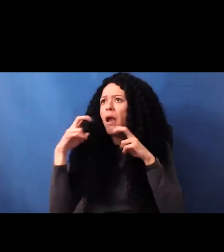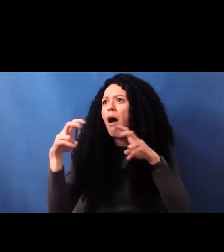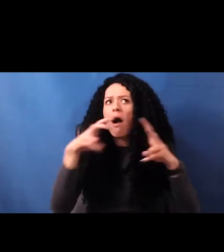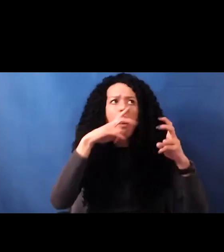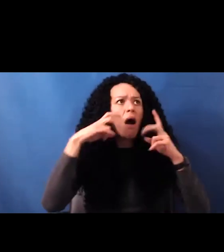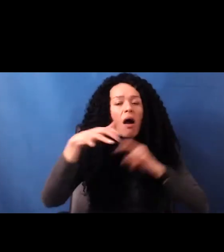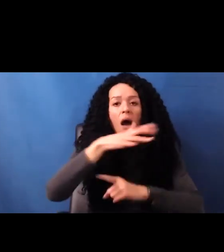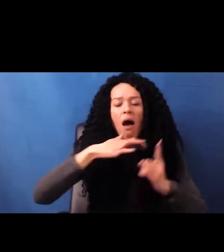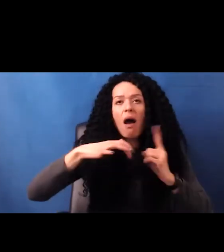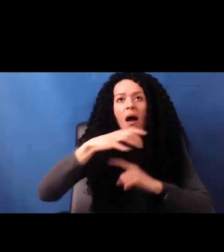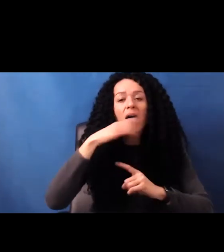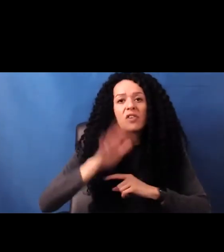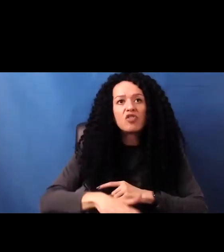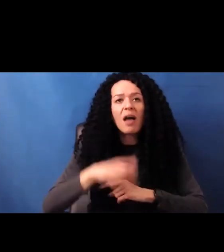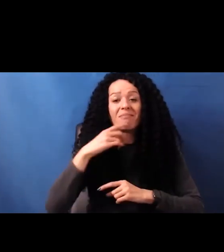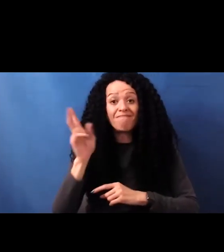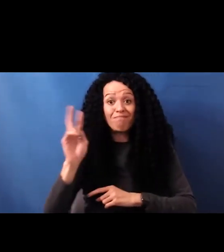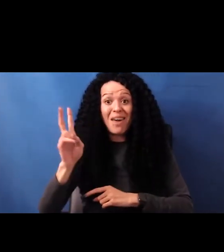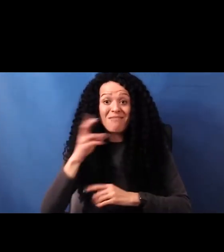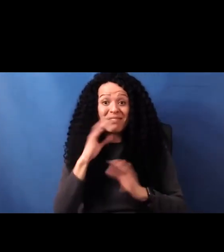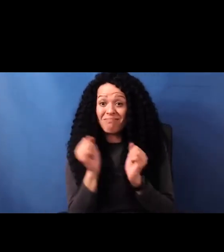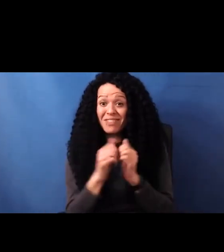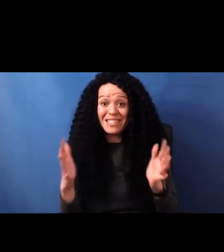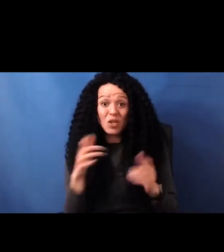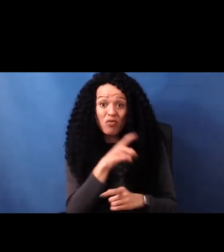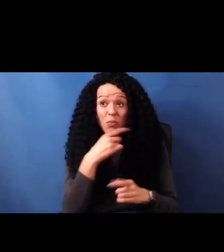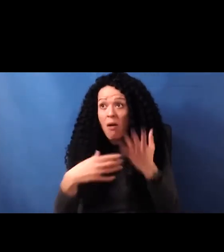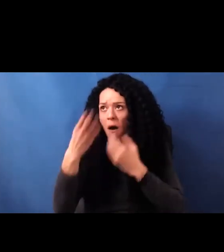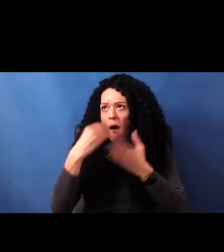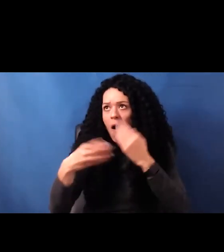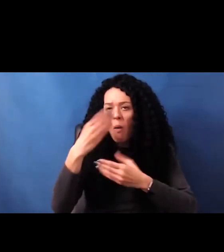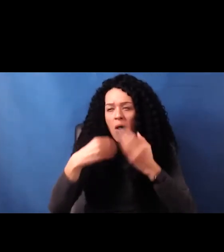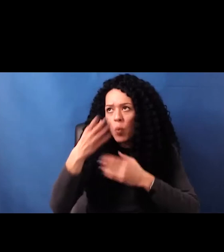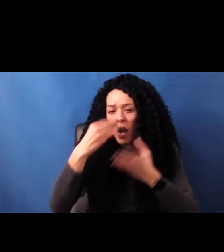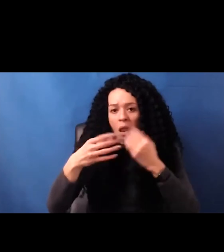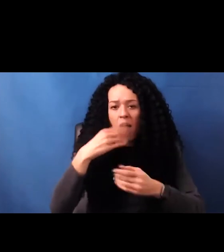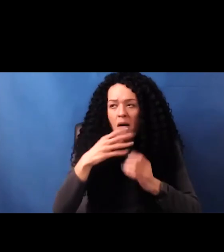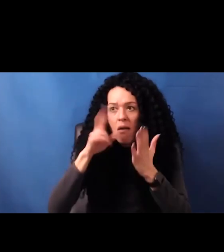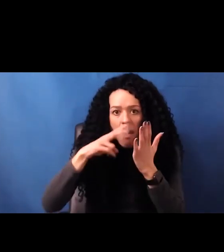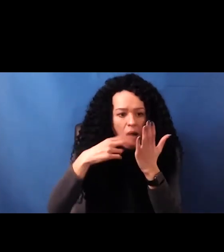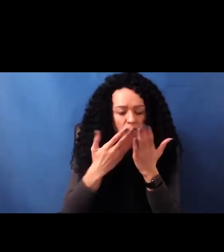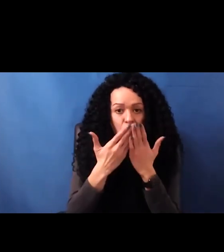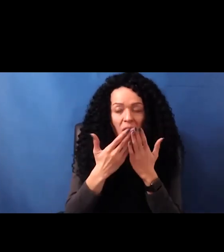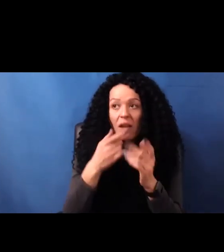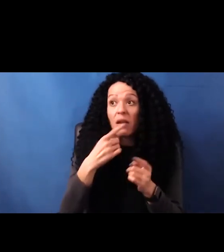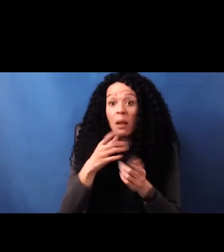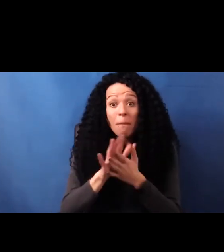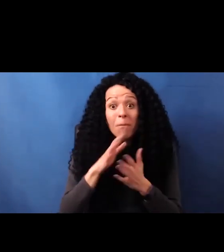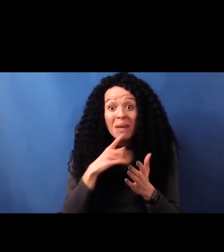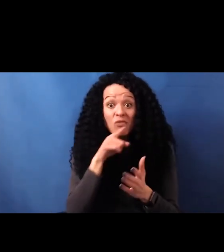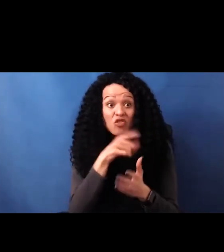their disapproval of her intellectual inquiries forced her to secretly study after